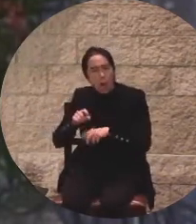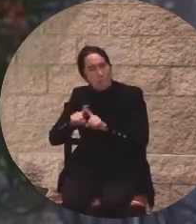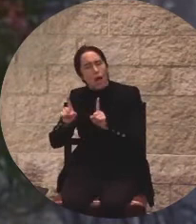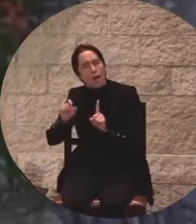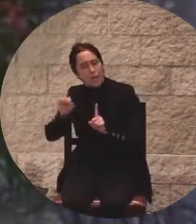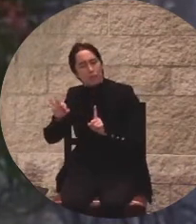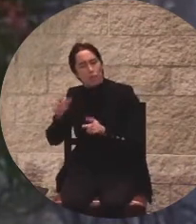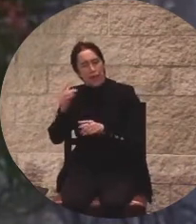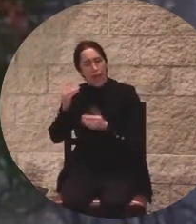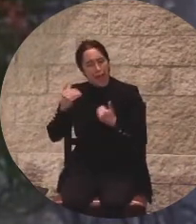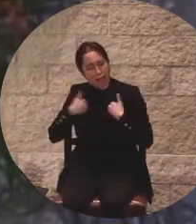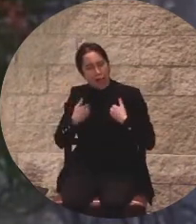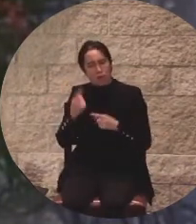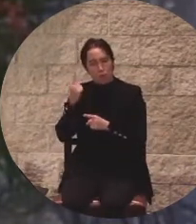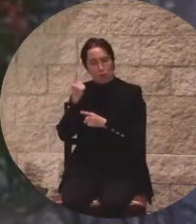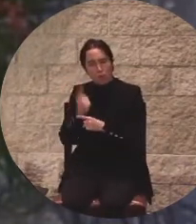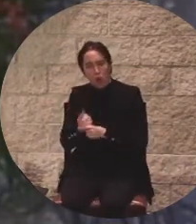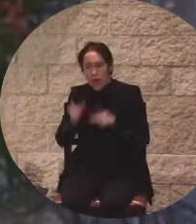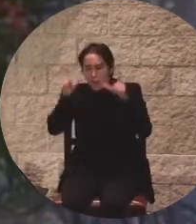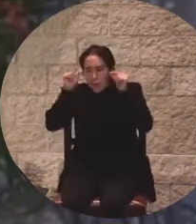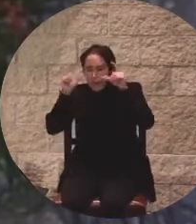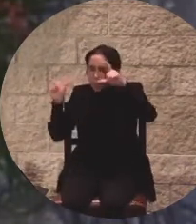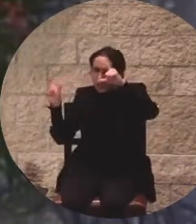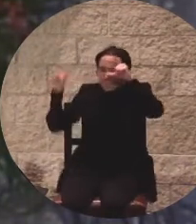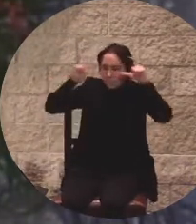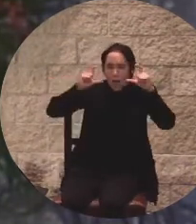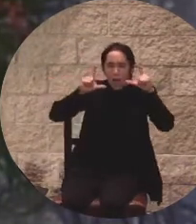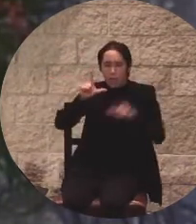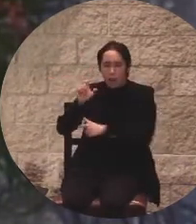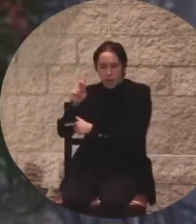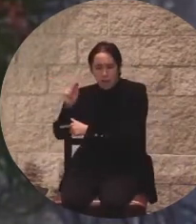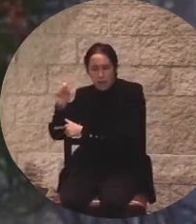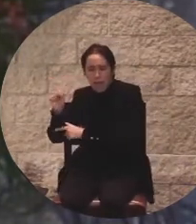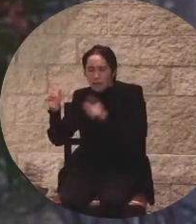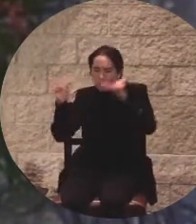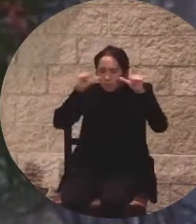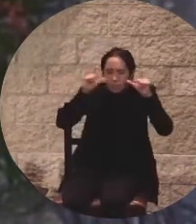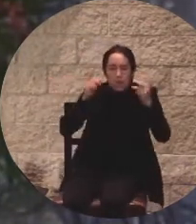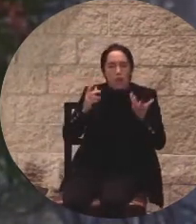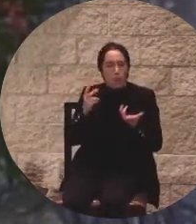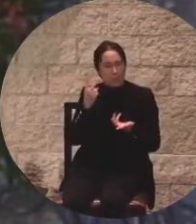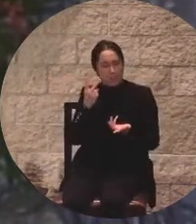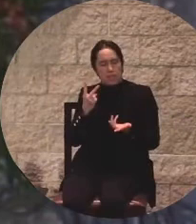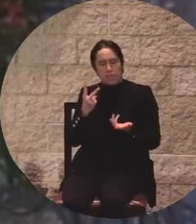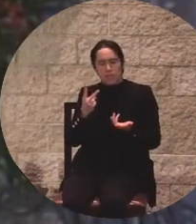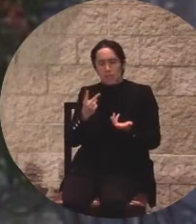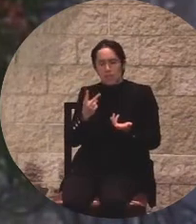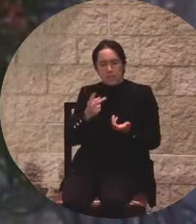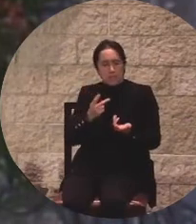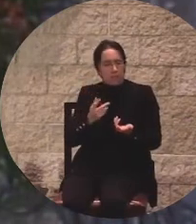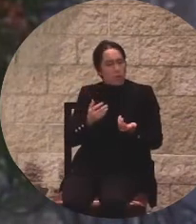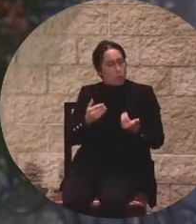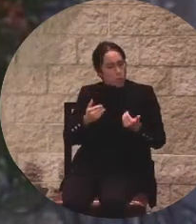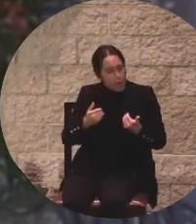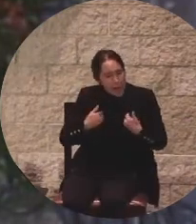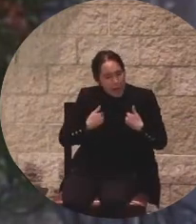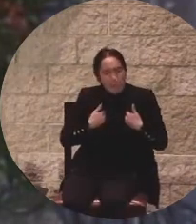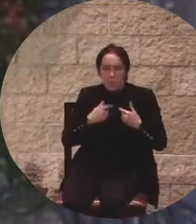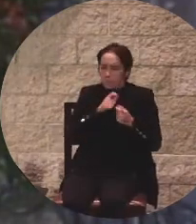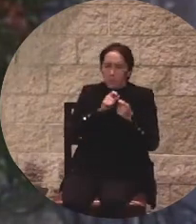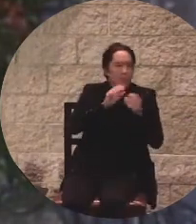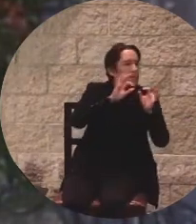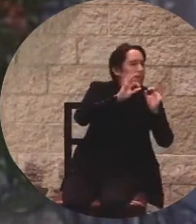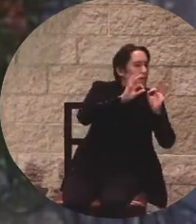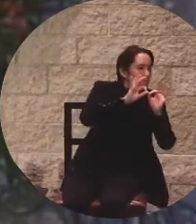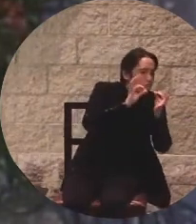certain friends and family and organizations that we really count on. They have a bigger